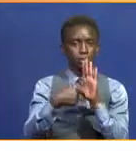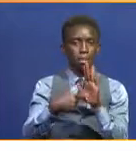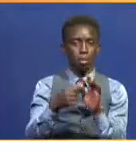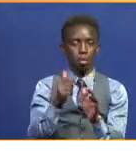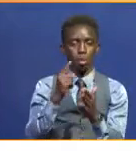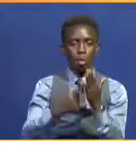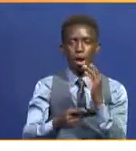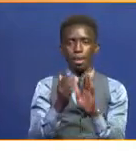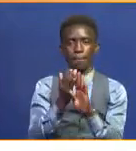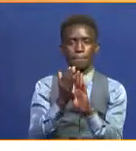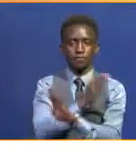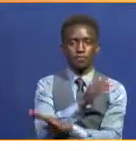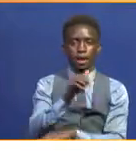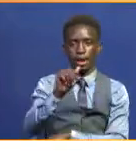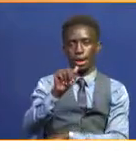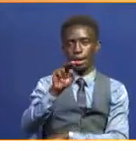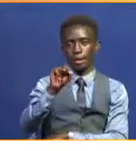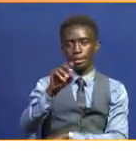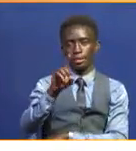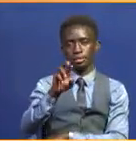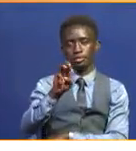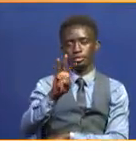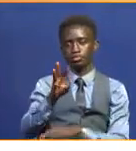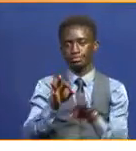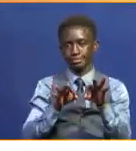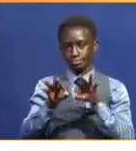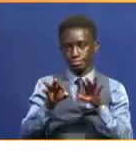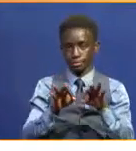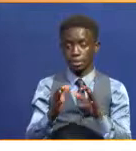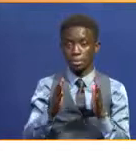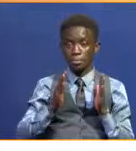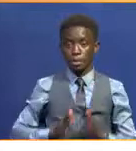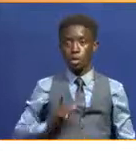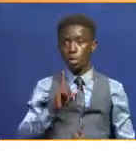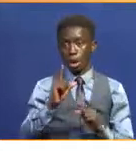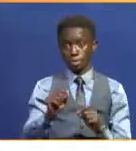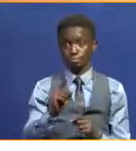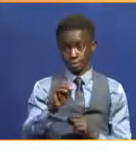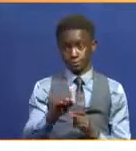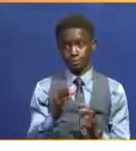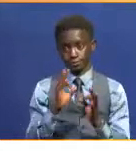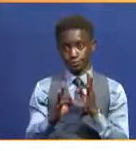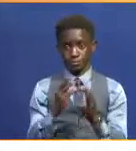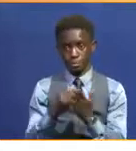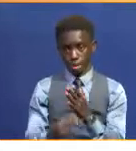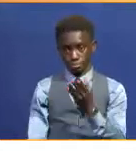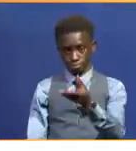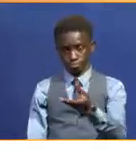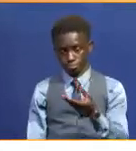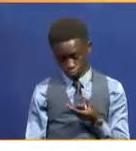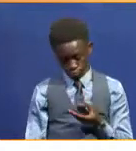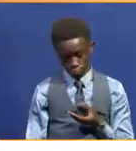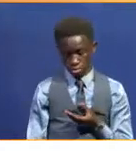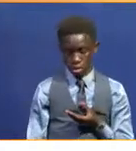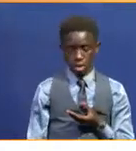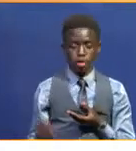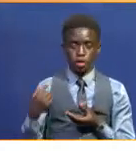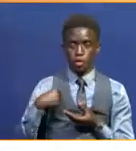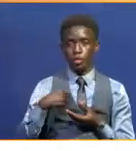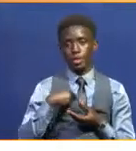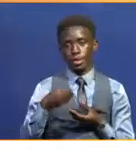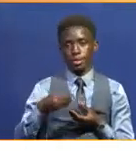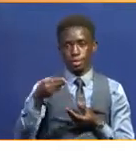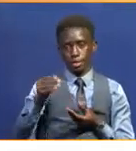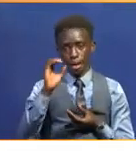tells you, you know, you give us this amount of money, and we'll give you these times back. Then the question